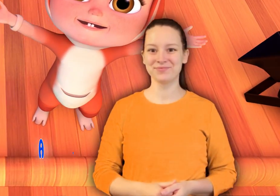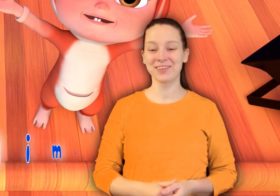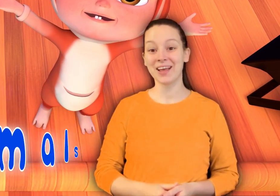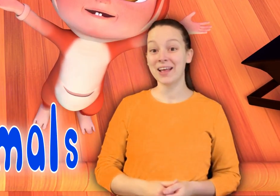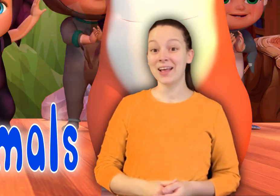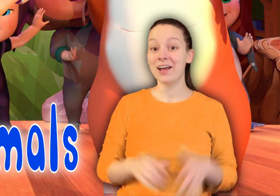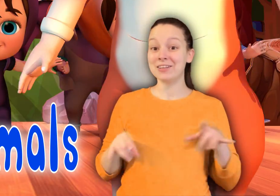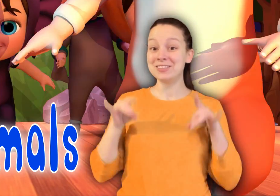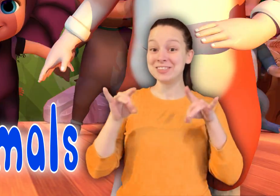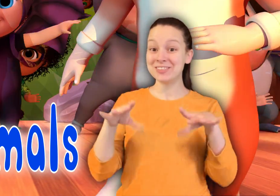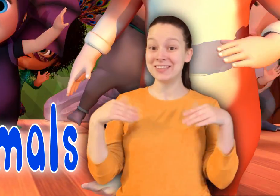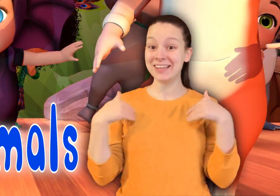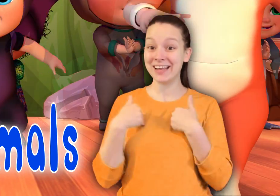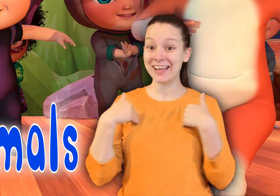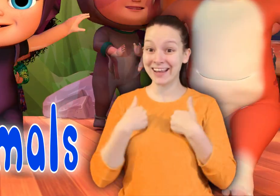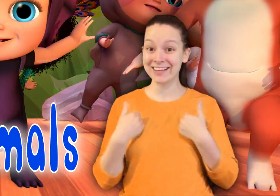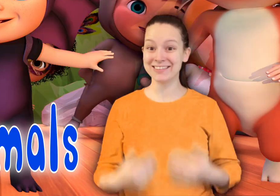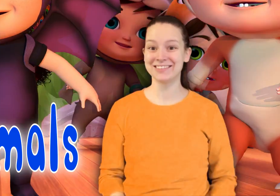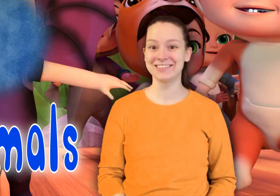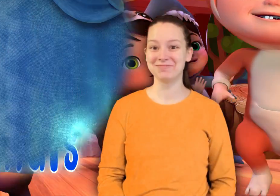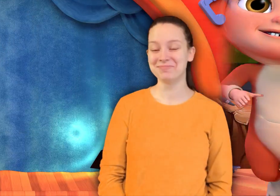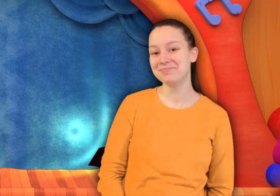end Australian